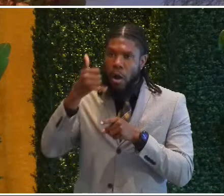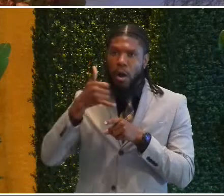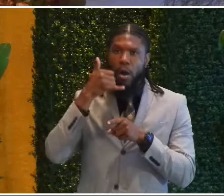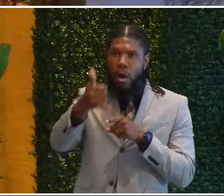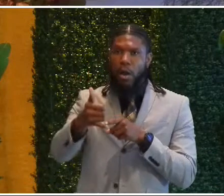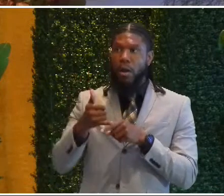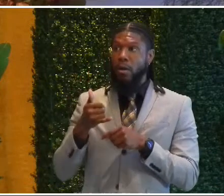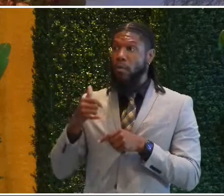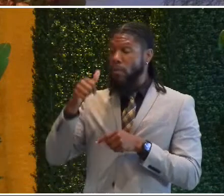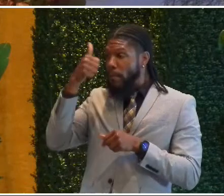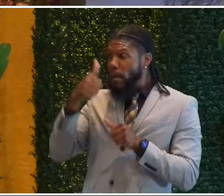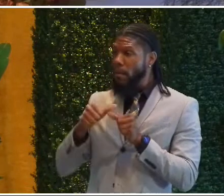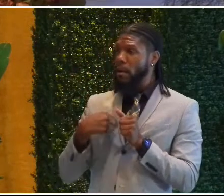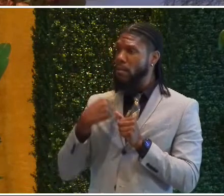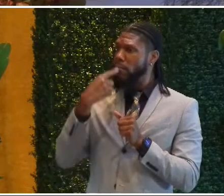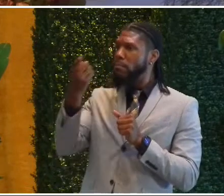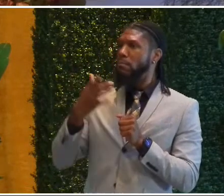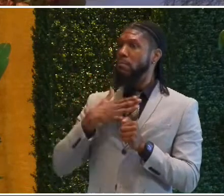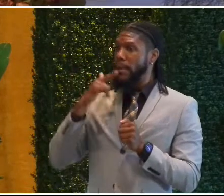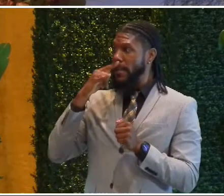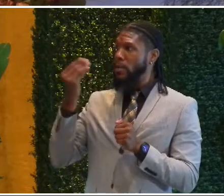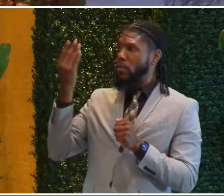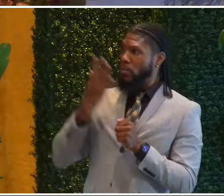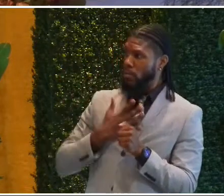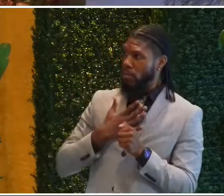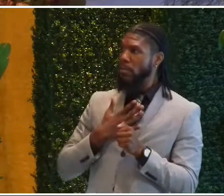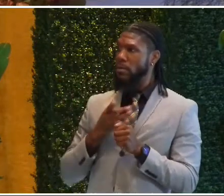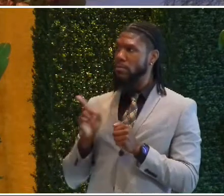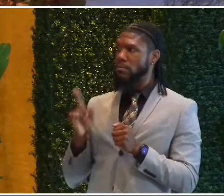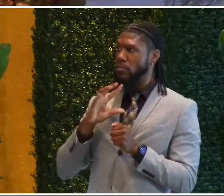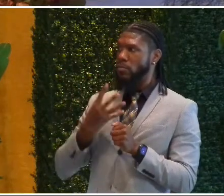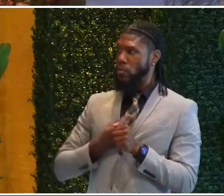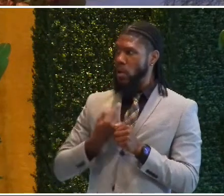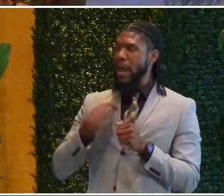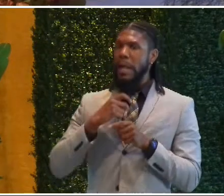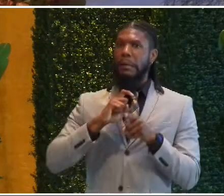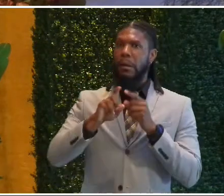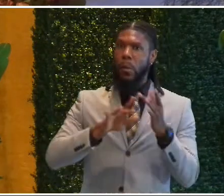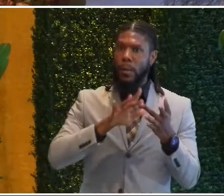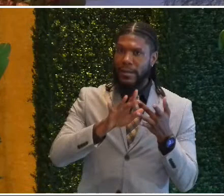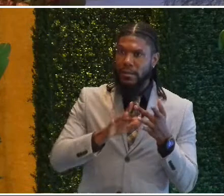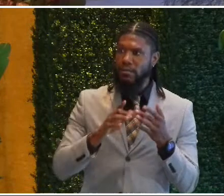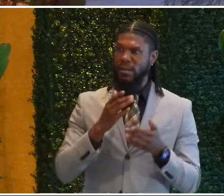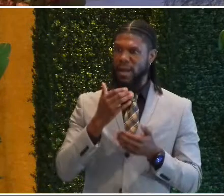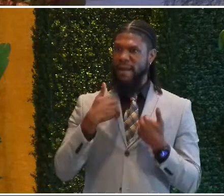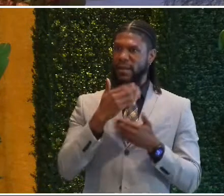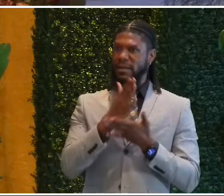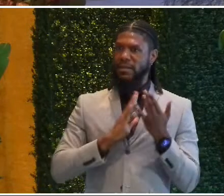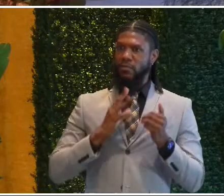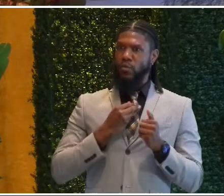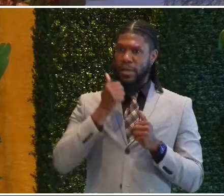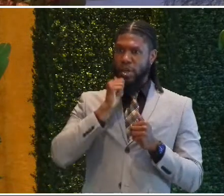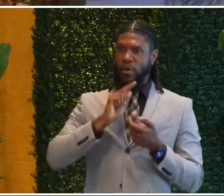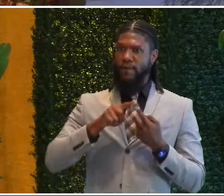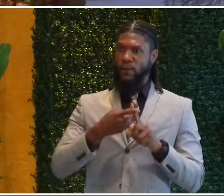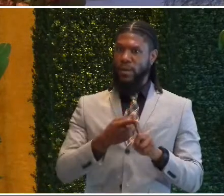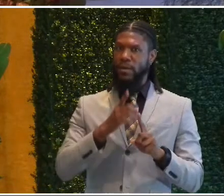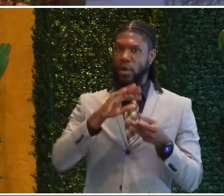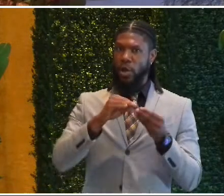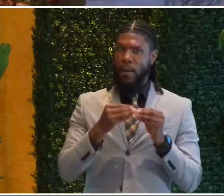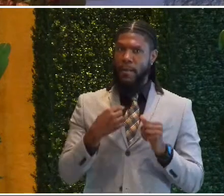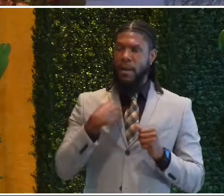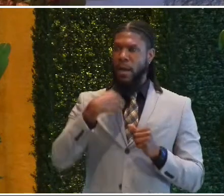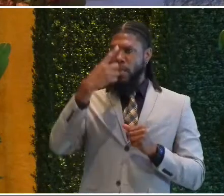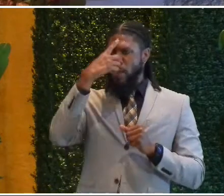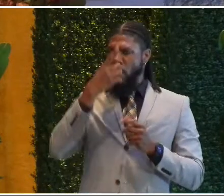said, okay, I'm able to make some of those calls because I have some trans girlfriends who know if you start a thing in the bathroom, whether they fight or